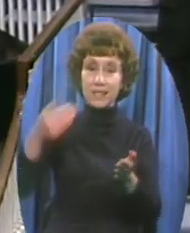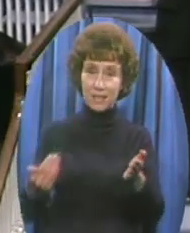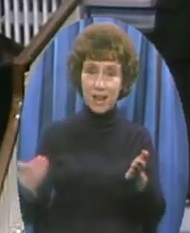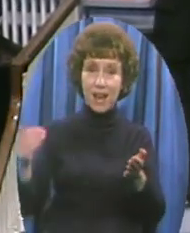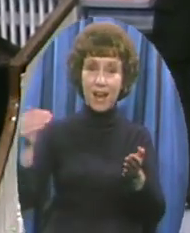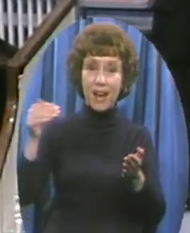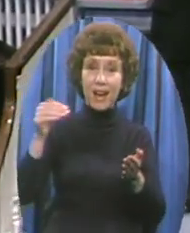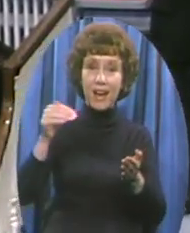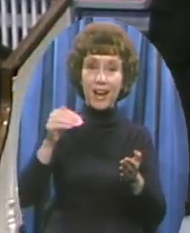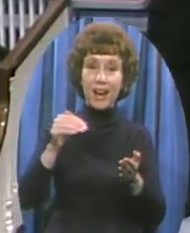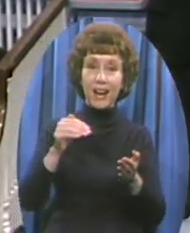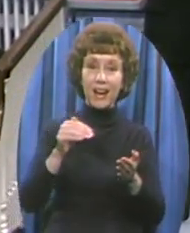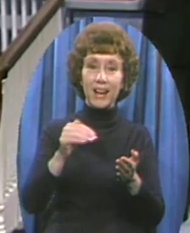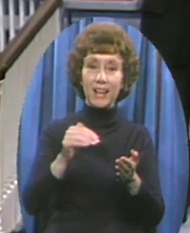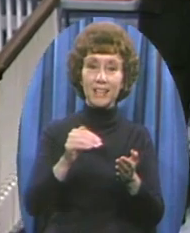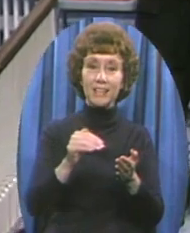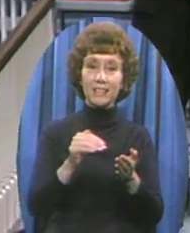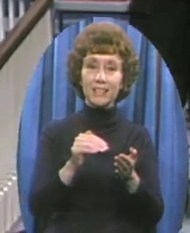rise